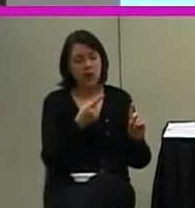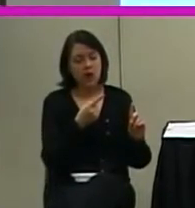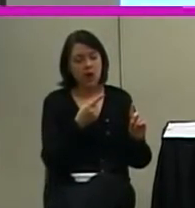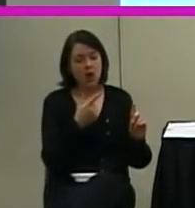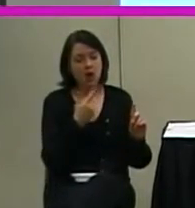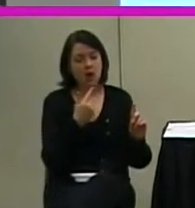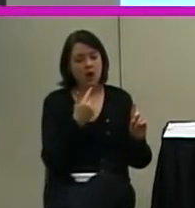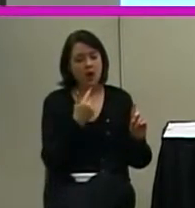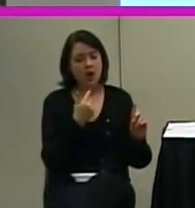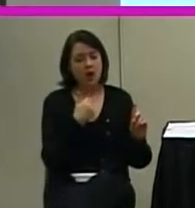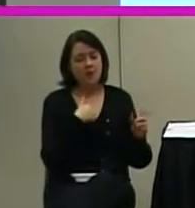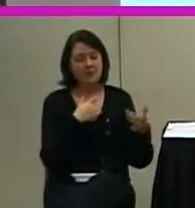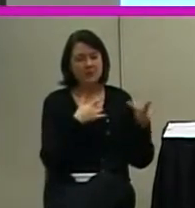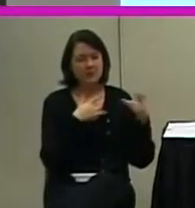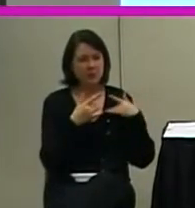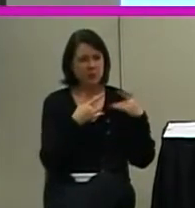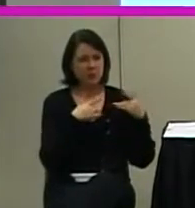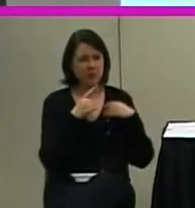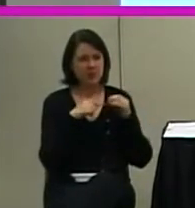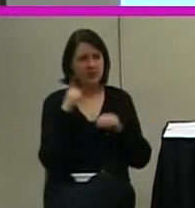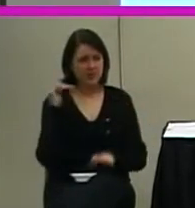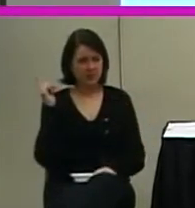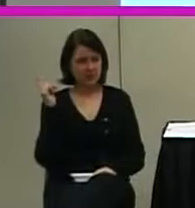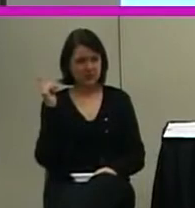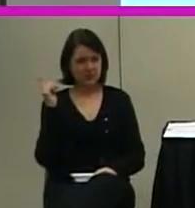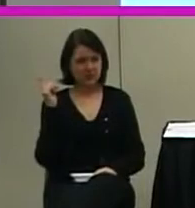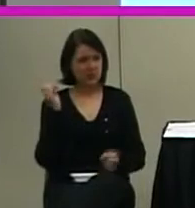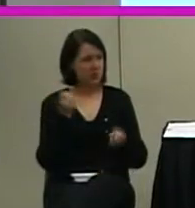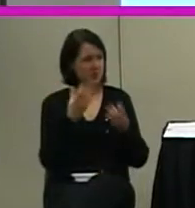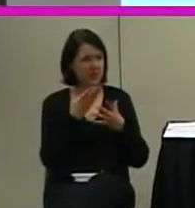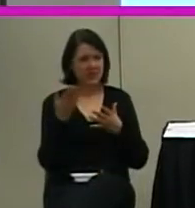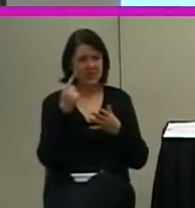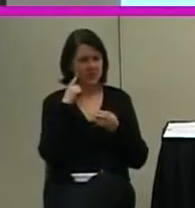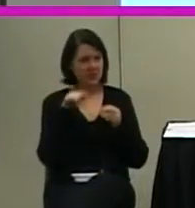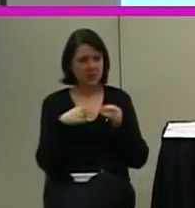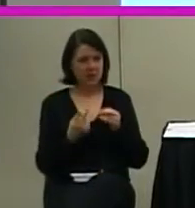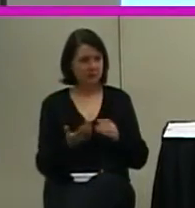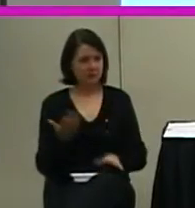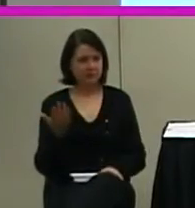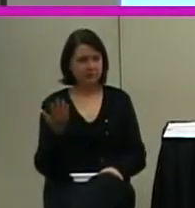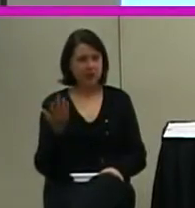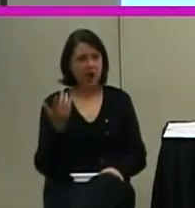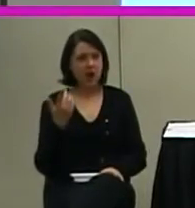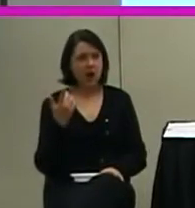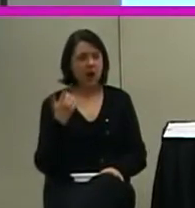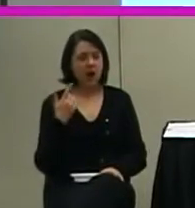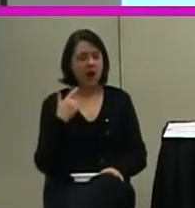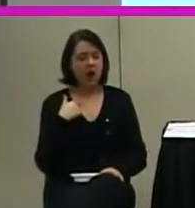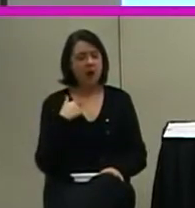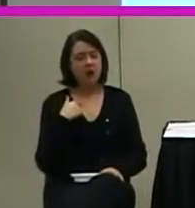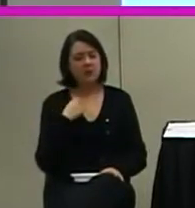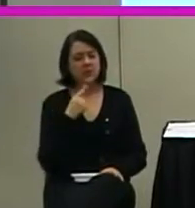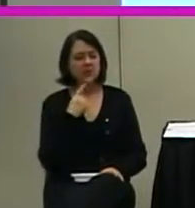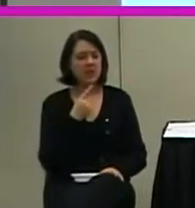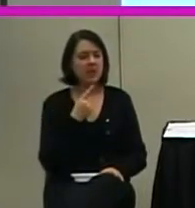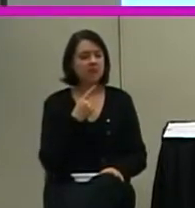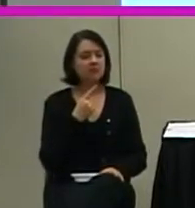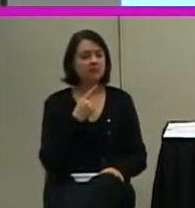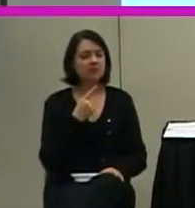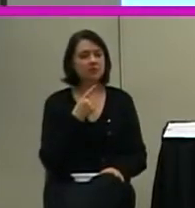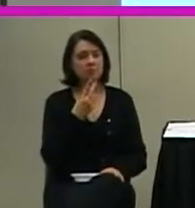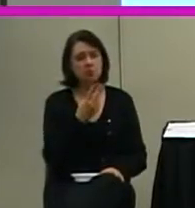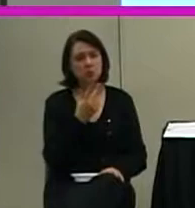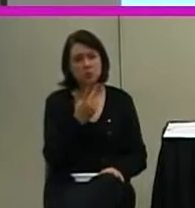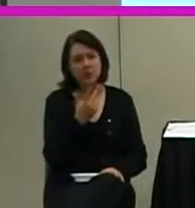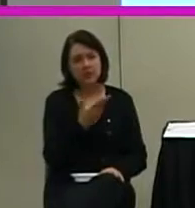am concerned about this one because there are way too many things to think about. I would find for kids the 2 or